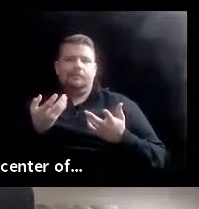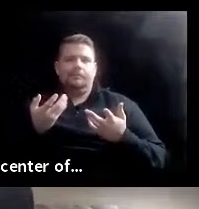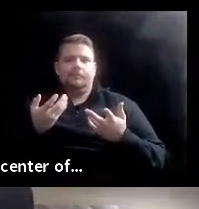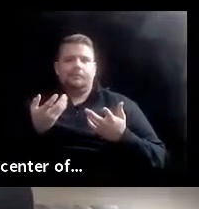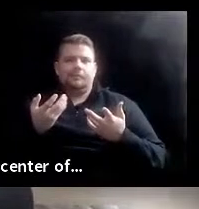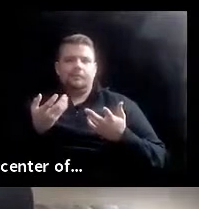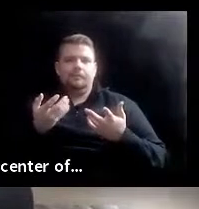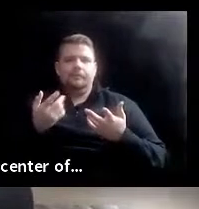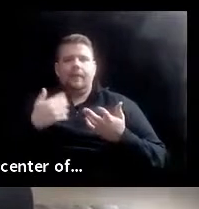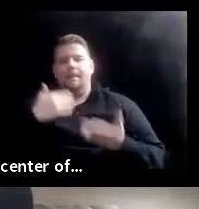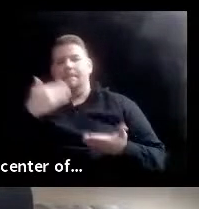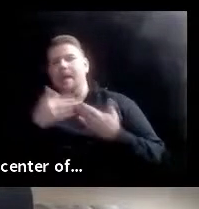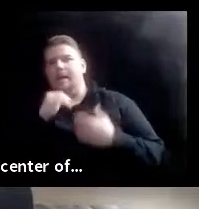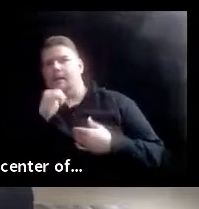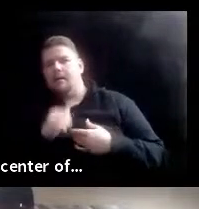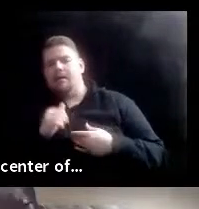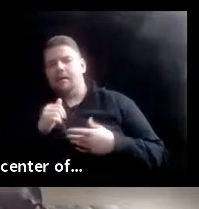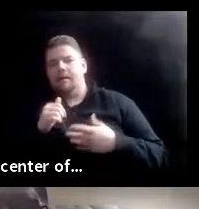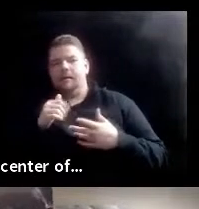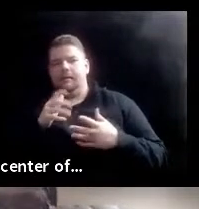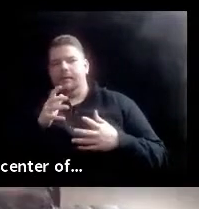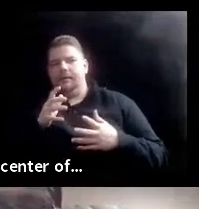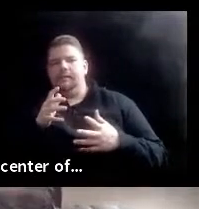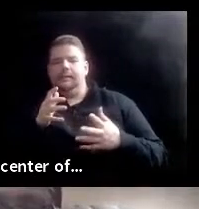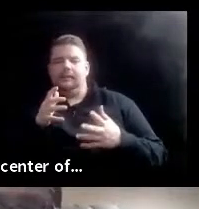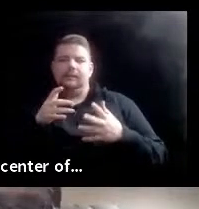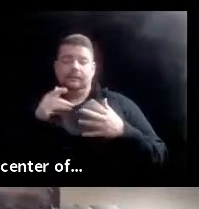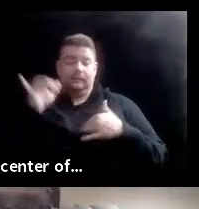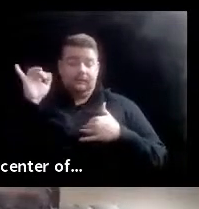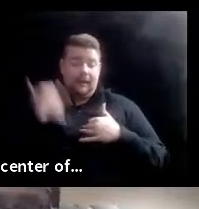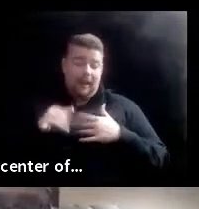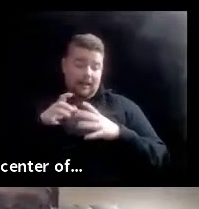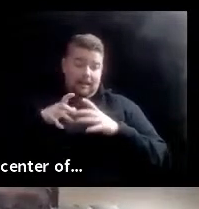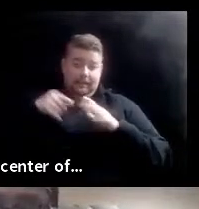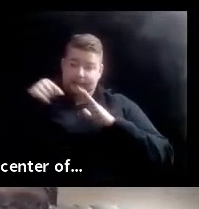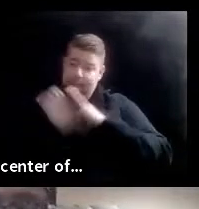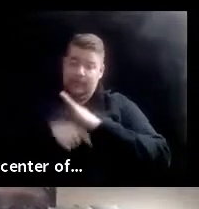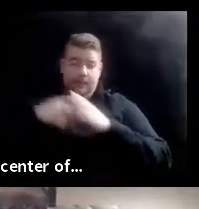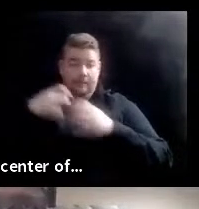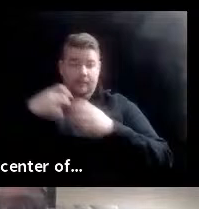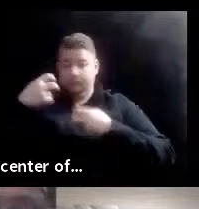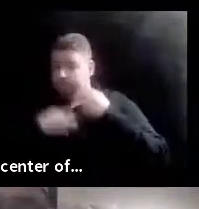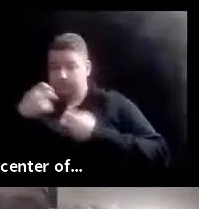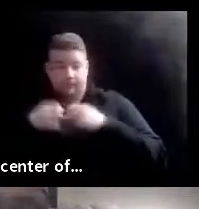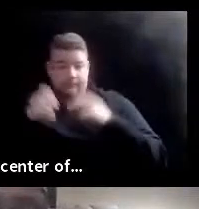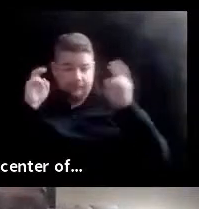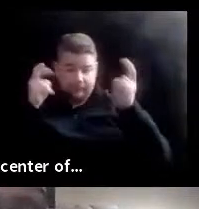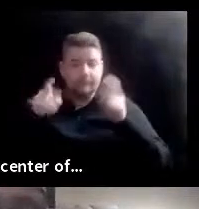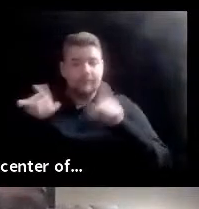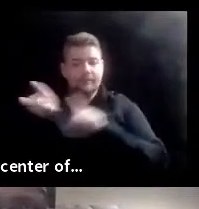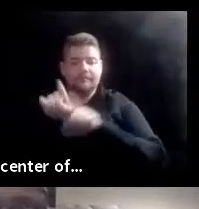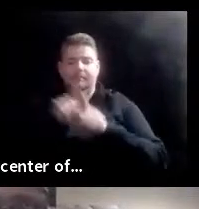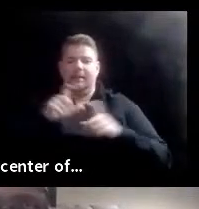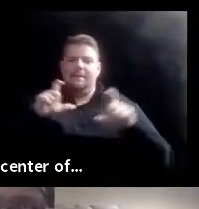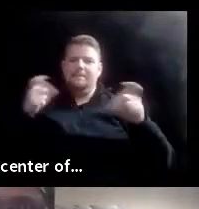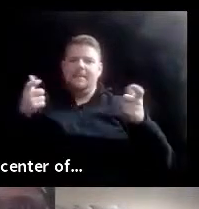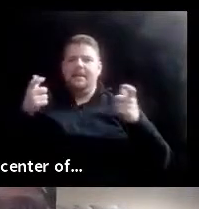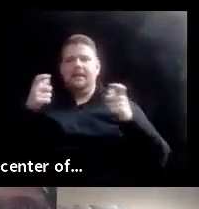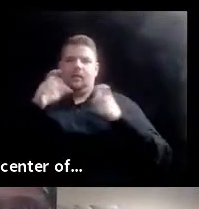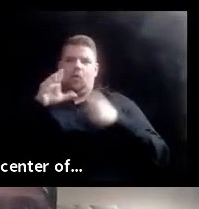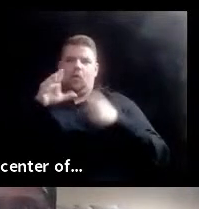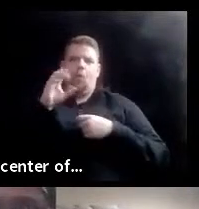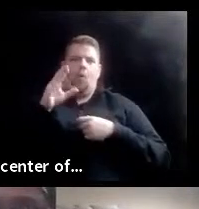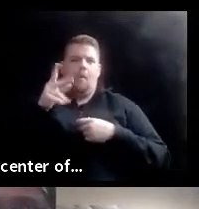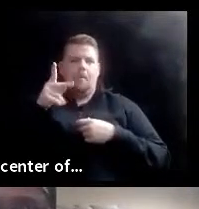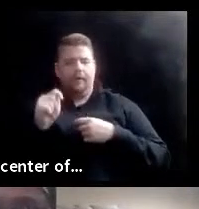be as much of an issue as it is for these big box stores, which we've never looked at in a